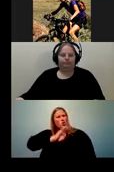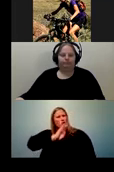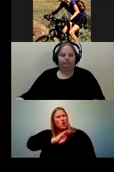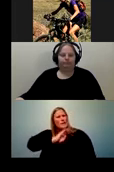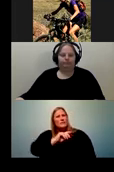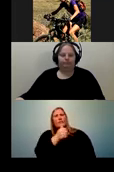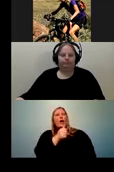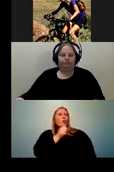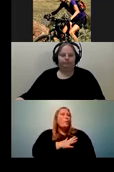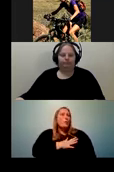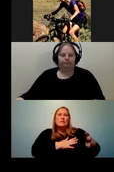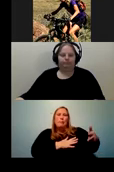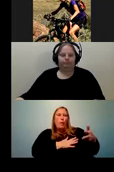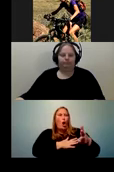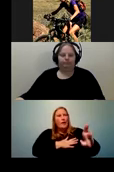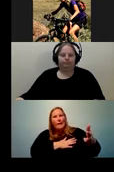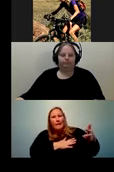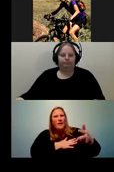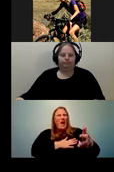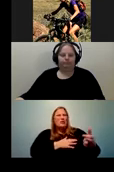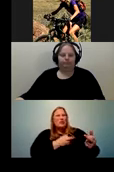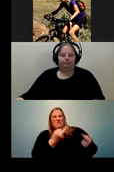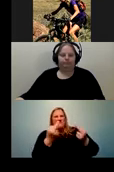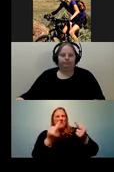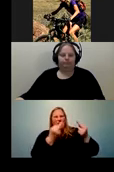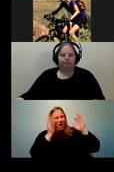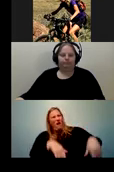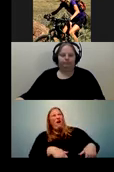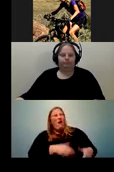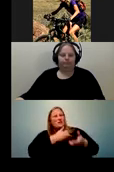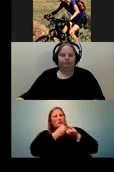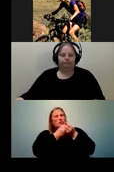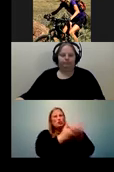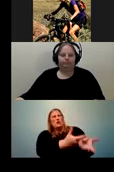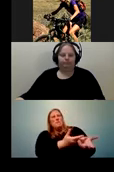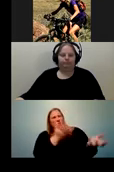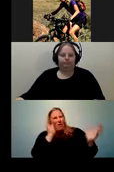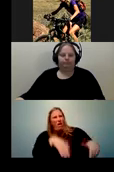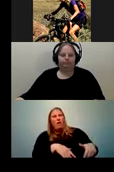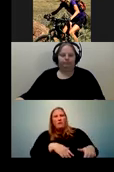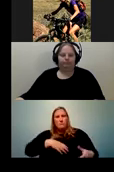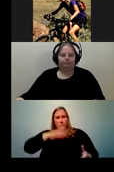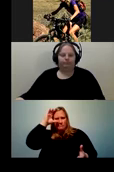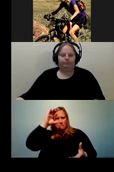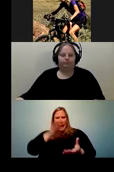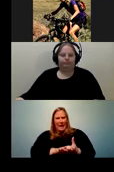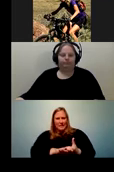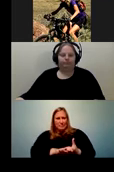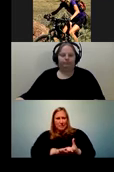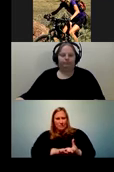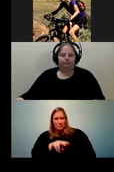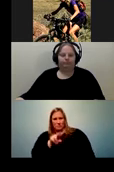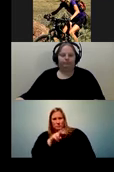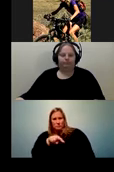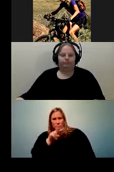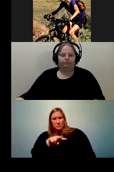parking. And she was flipping her off and just screaming and just all this stuff. And my husband was, you know, going